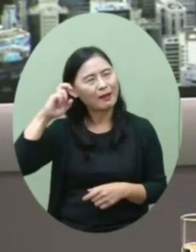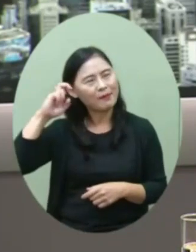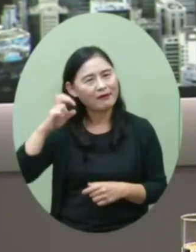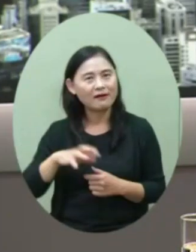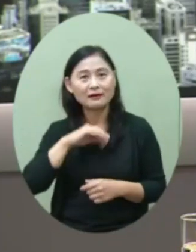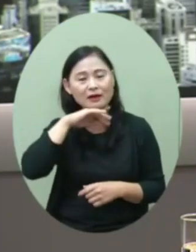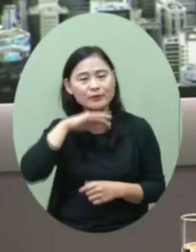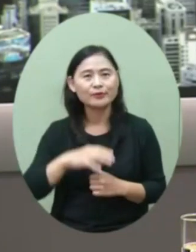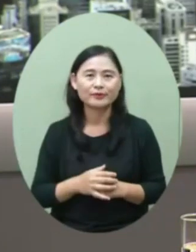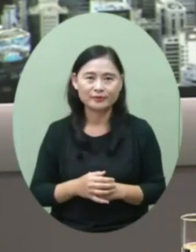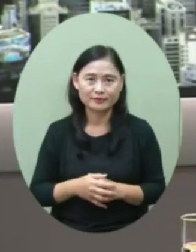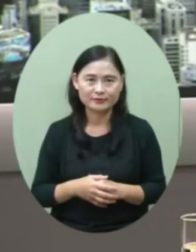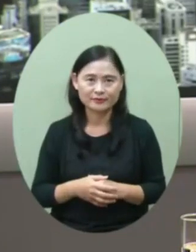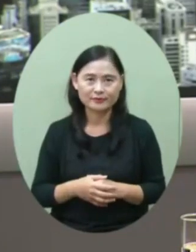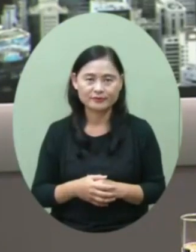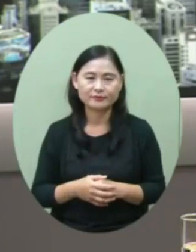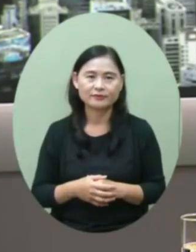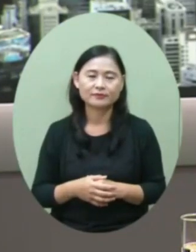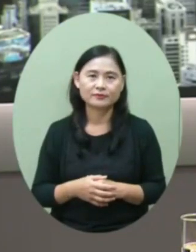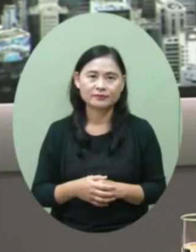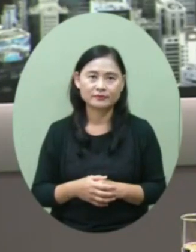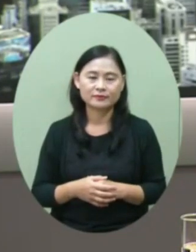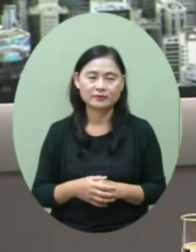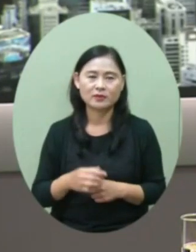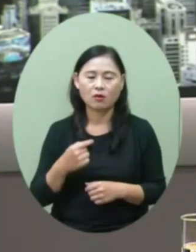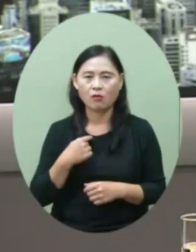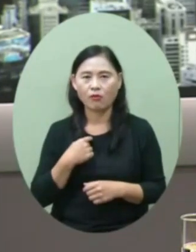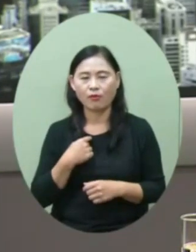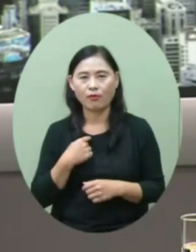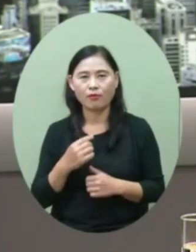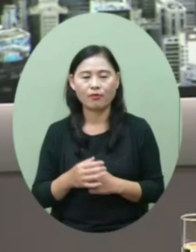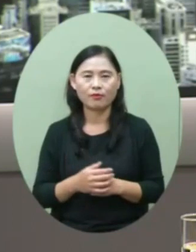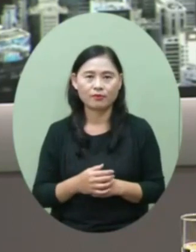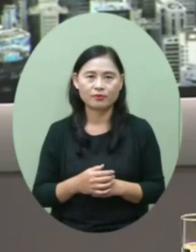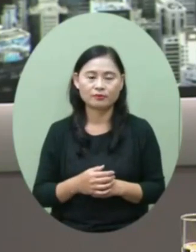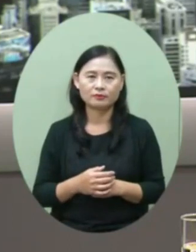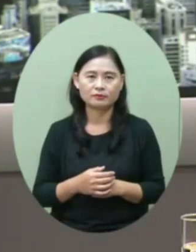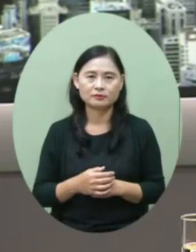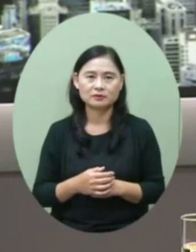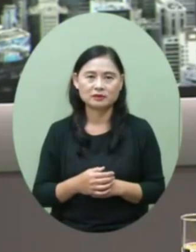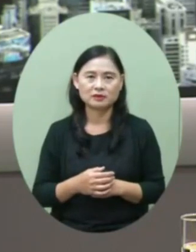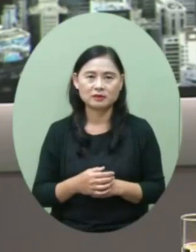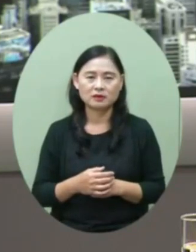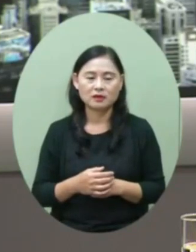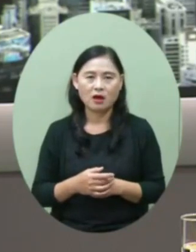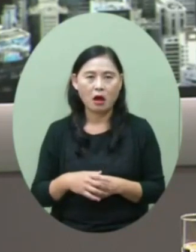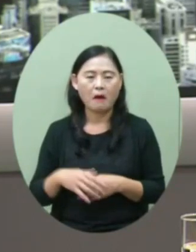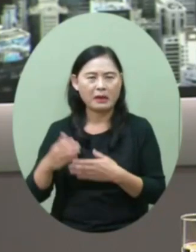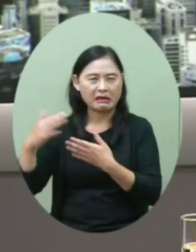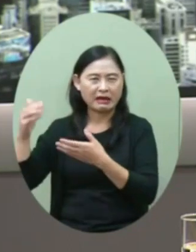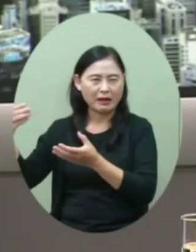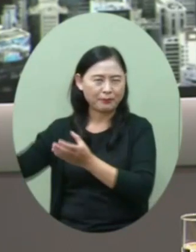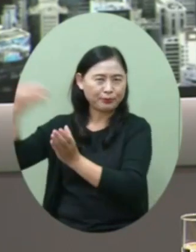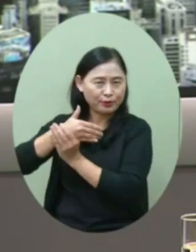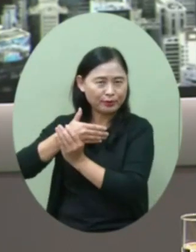let's use some imagination. Now, you are watching a movie, and if I feel that